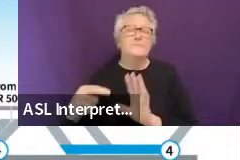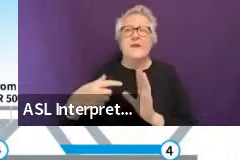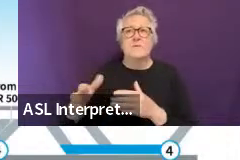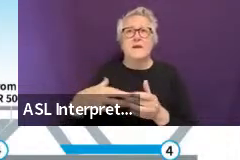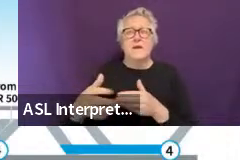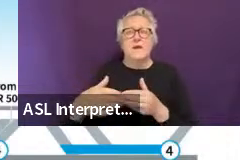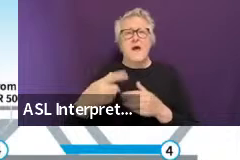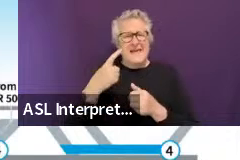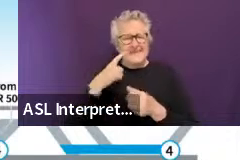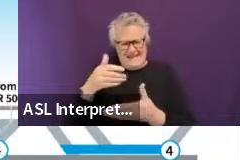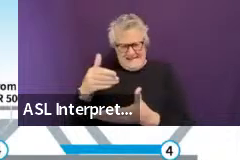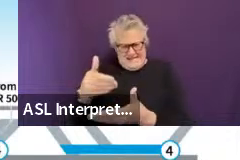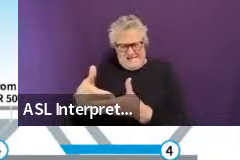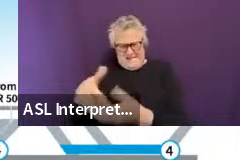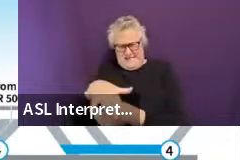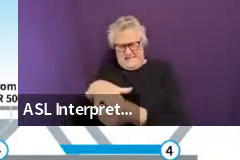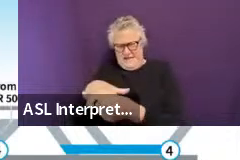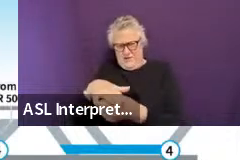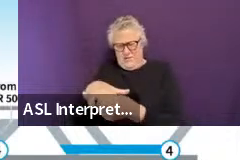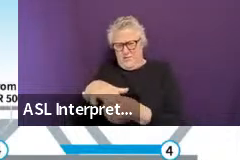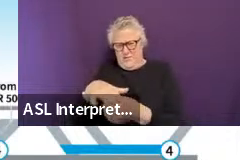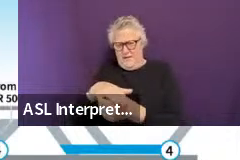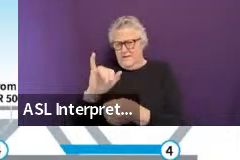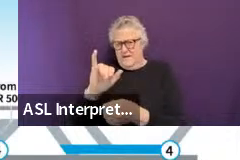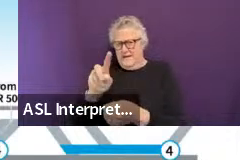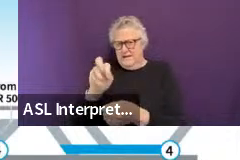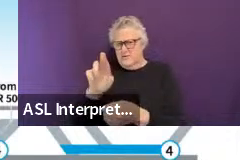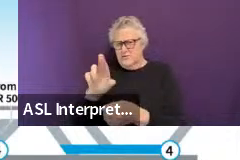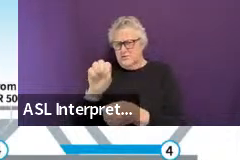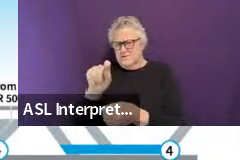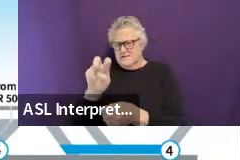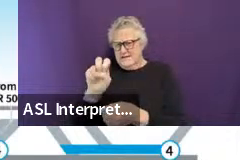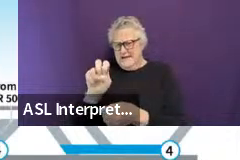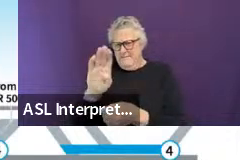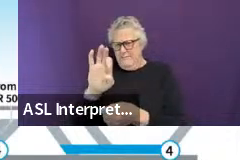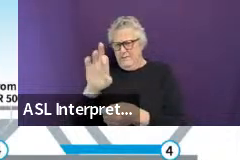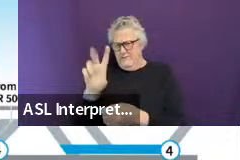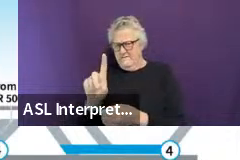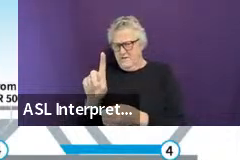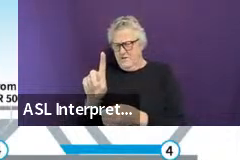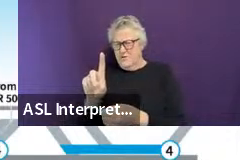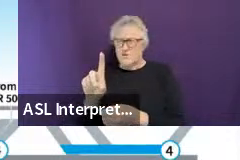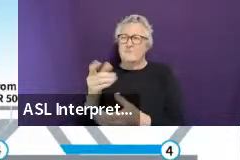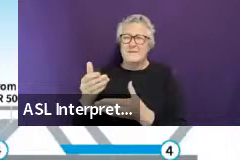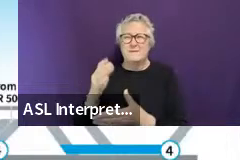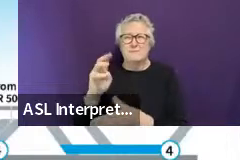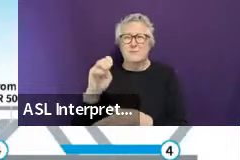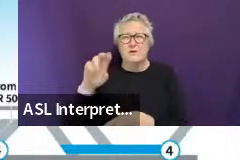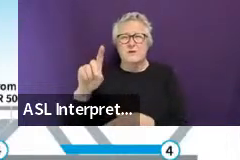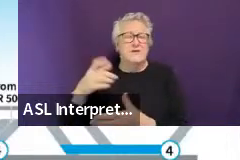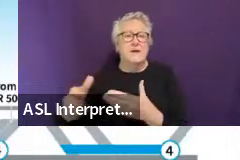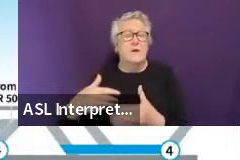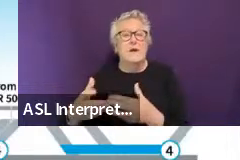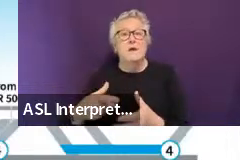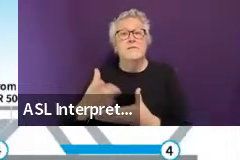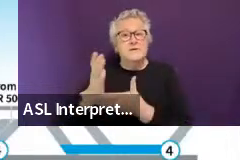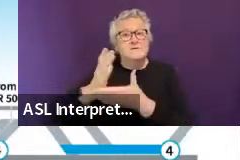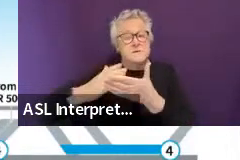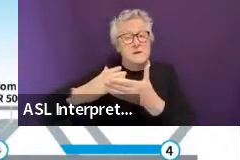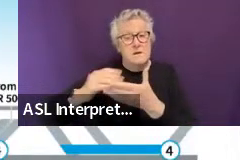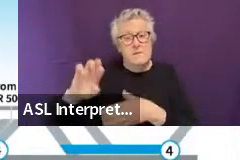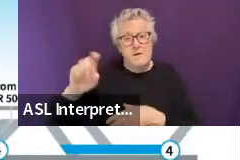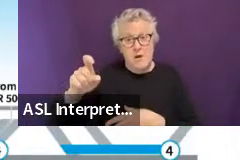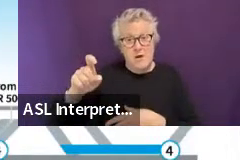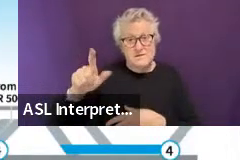think it's around the Interstate Avenue Victory Boulevard where they're existing, or maybe Marine Drive. Anyway, there's some ox lanes that